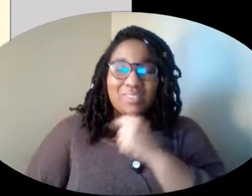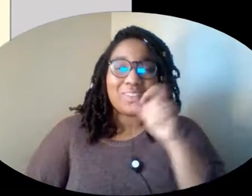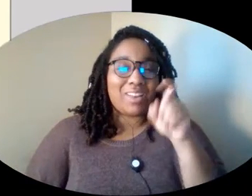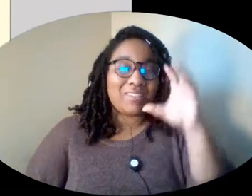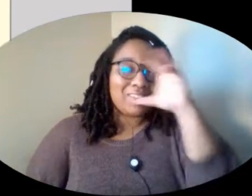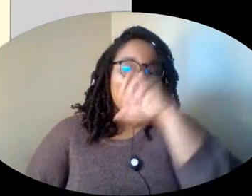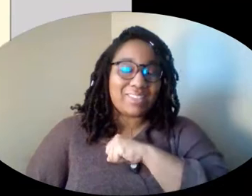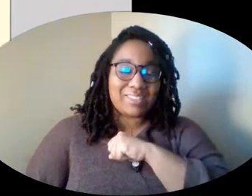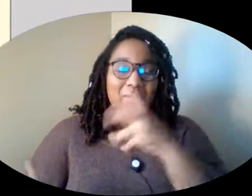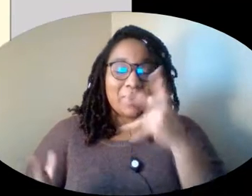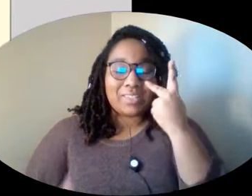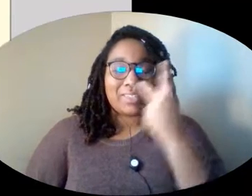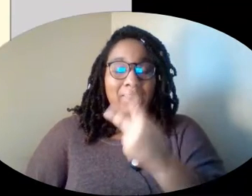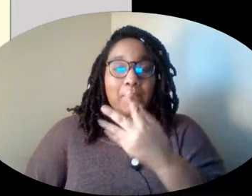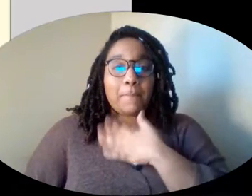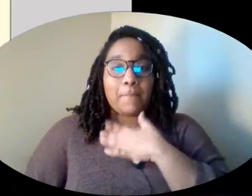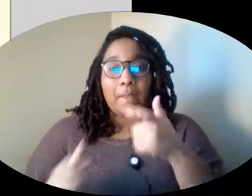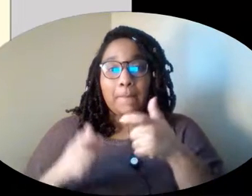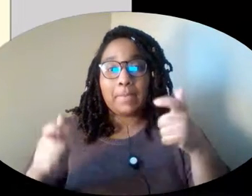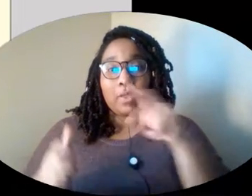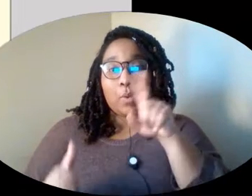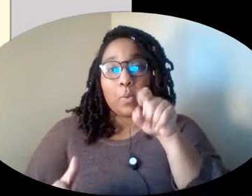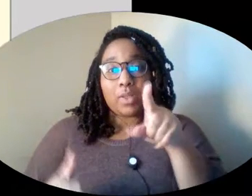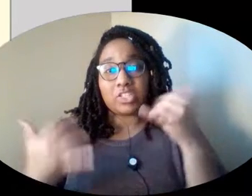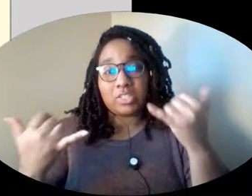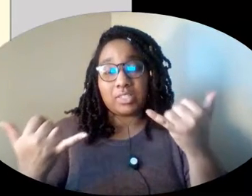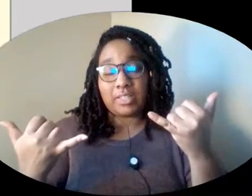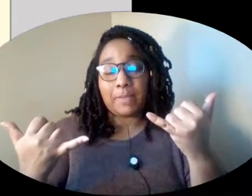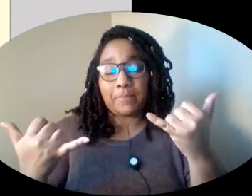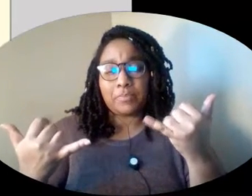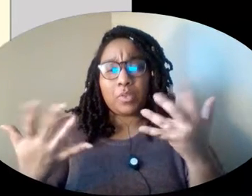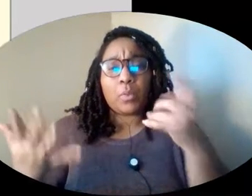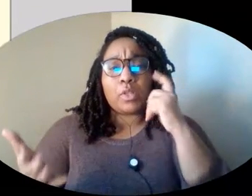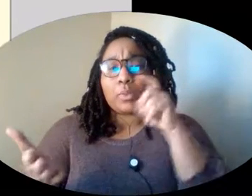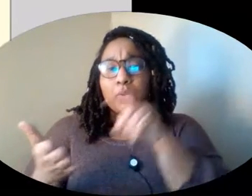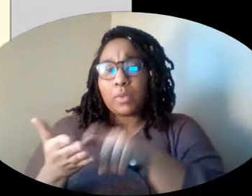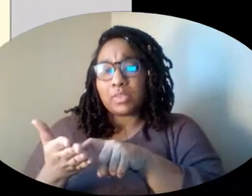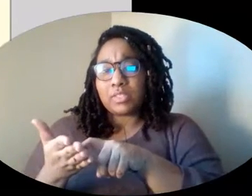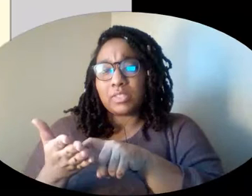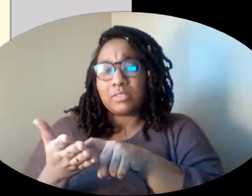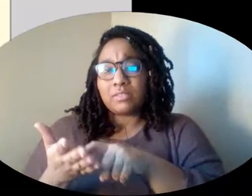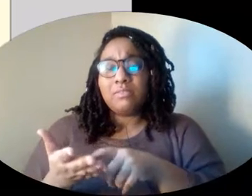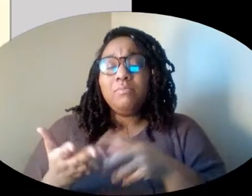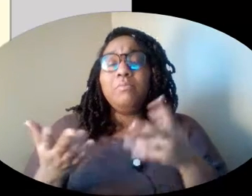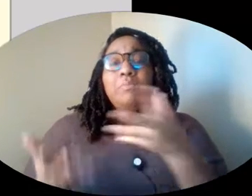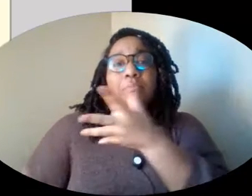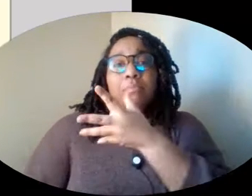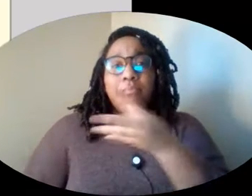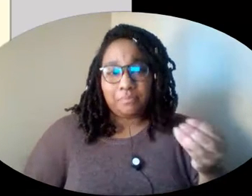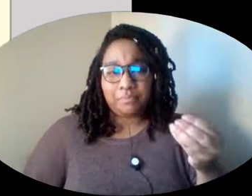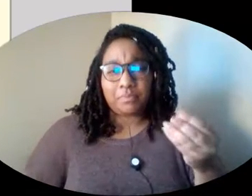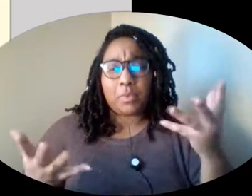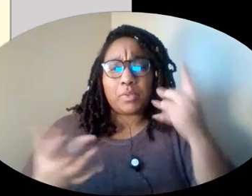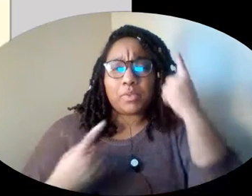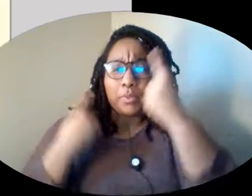guess. So my big question today is, what do you notice and what